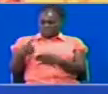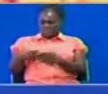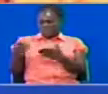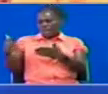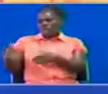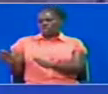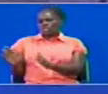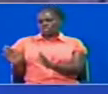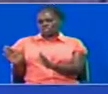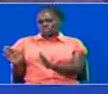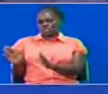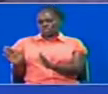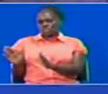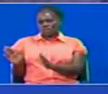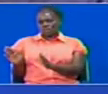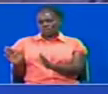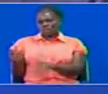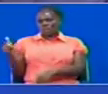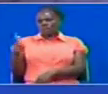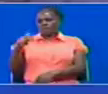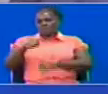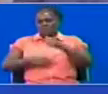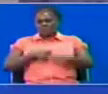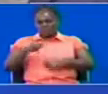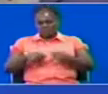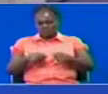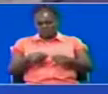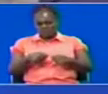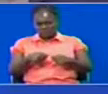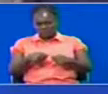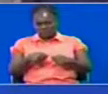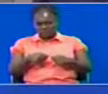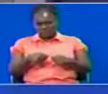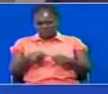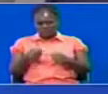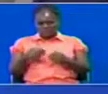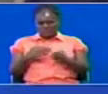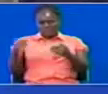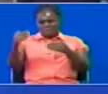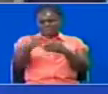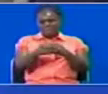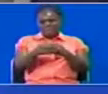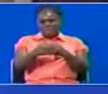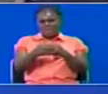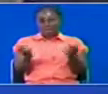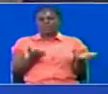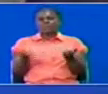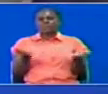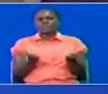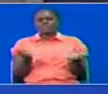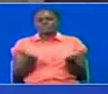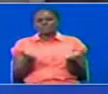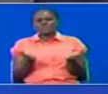loss. Lights, camera, action, words commonly known to us. But behind the lucrative film industry